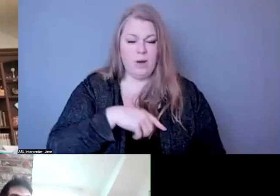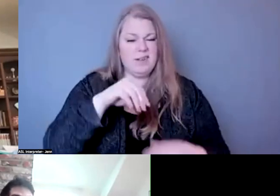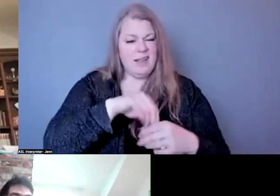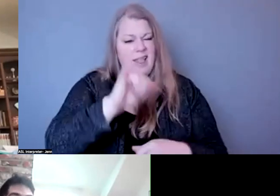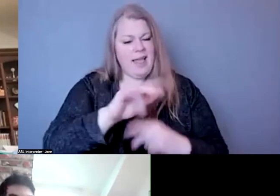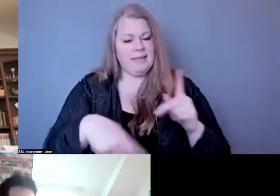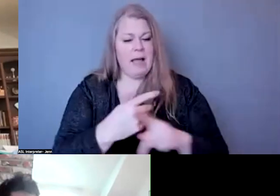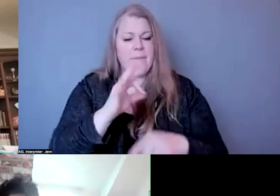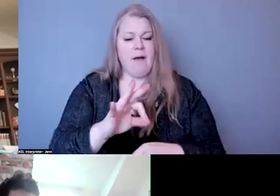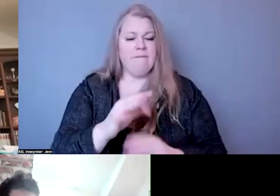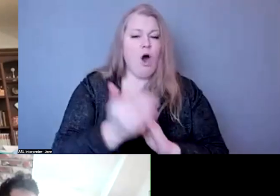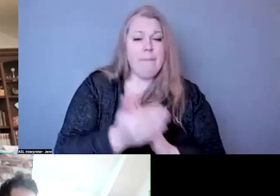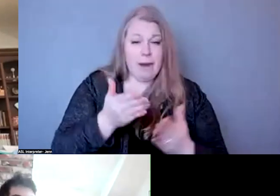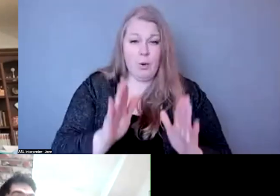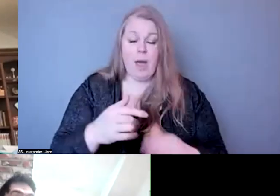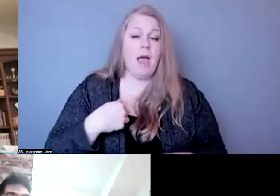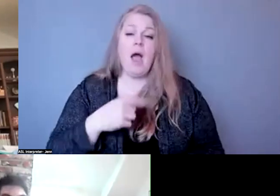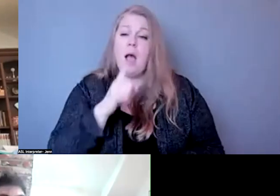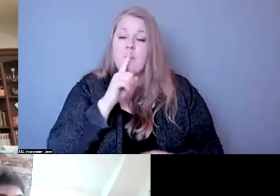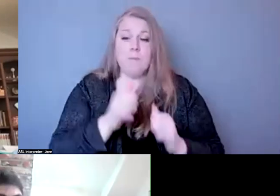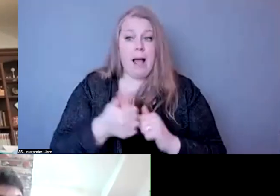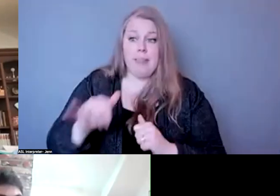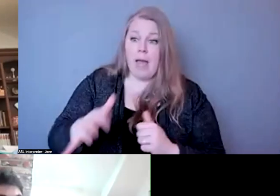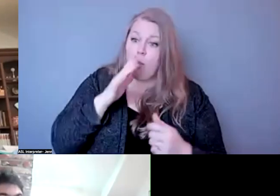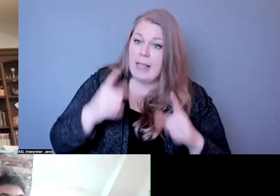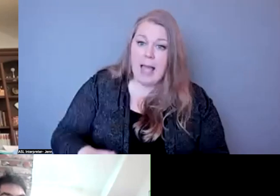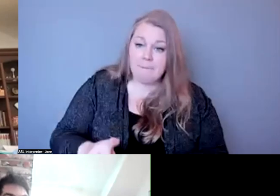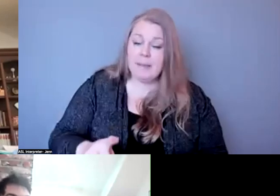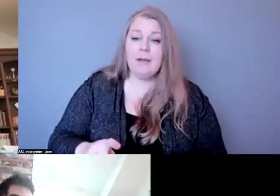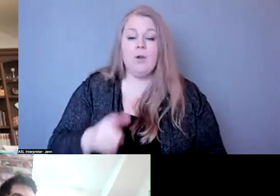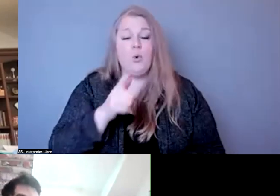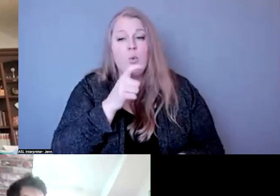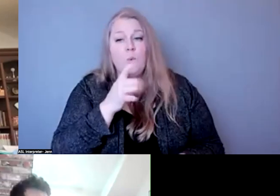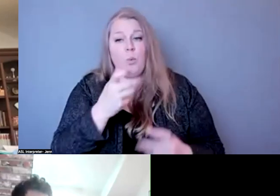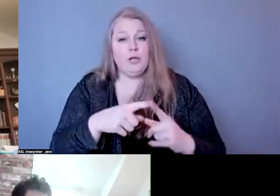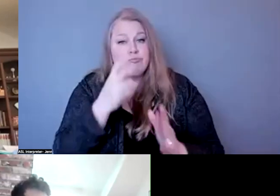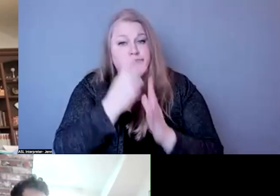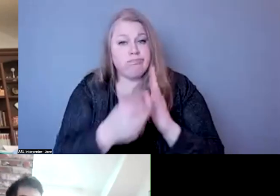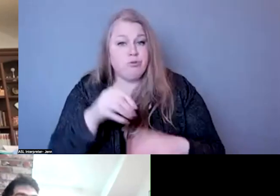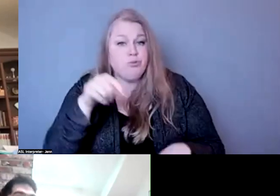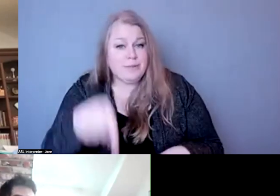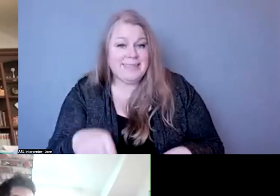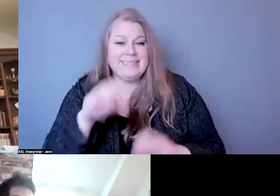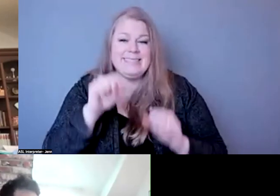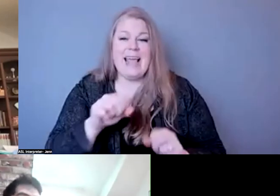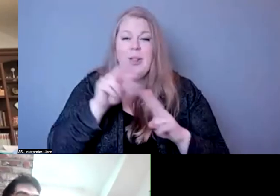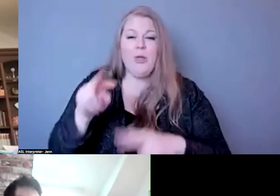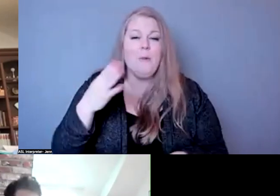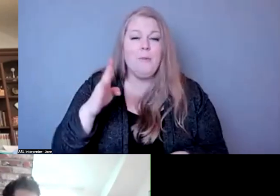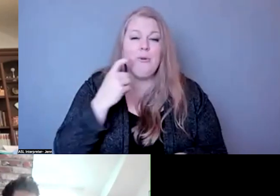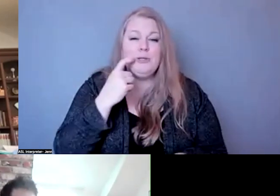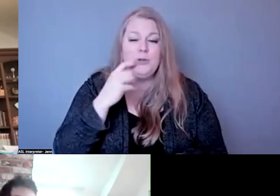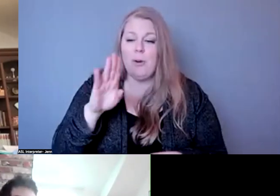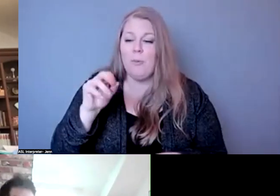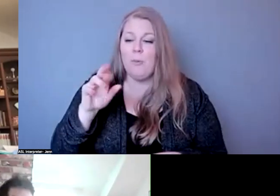way, right? So we're not making any assertions about how that's happening. Those who wish to dive deep into this could look at like Bluetooth broadcasts